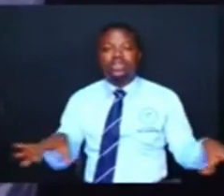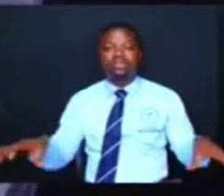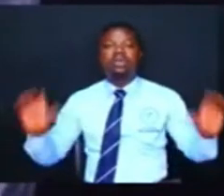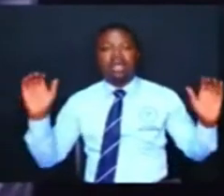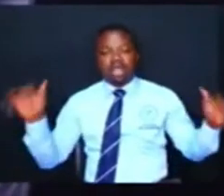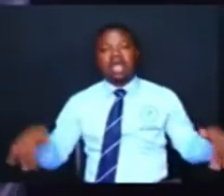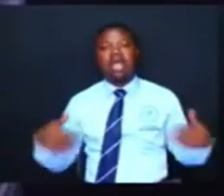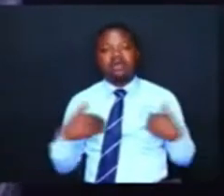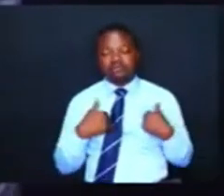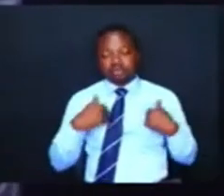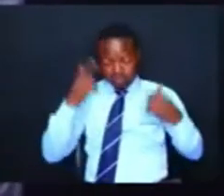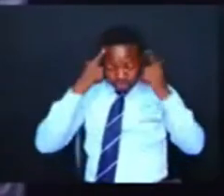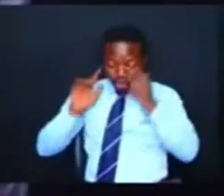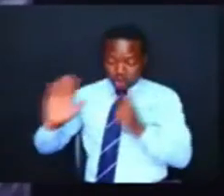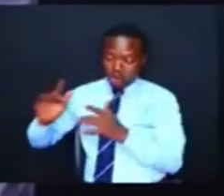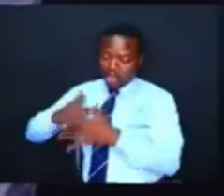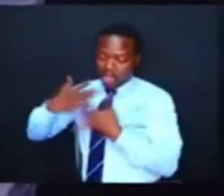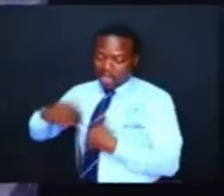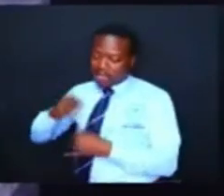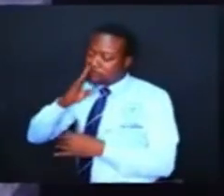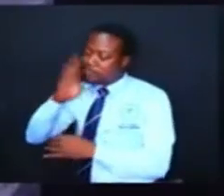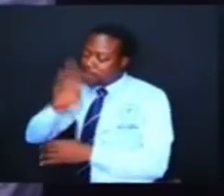heart.